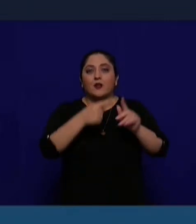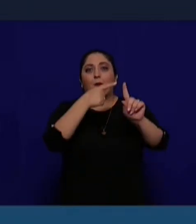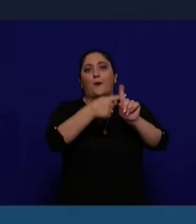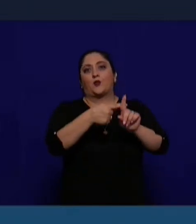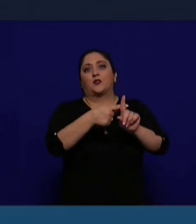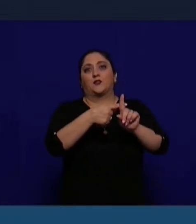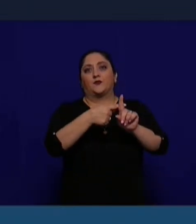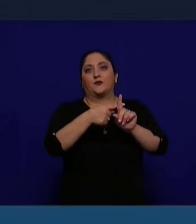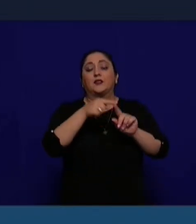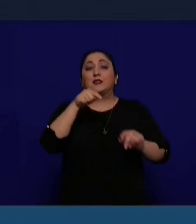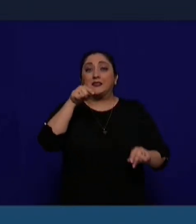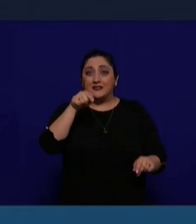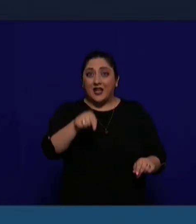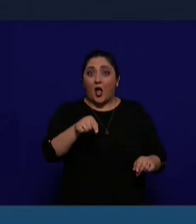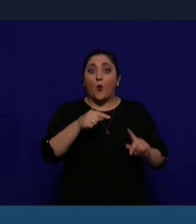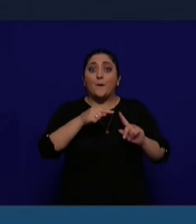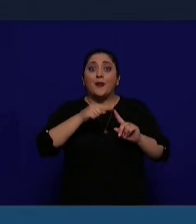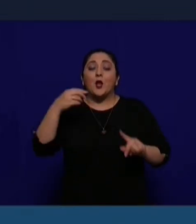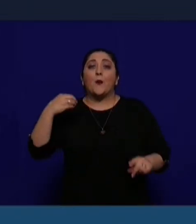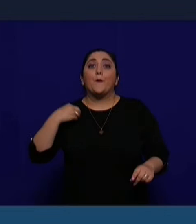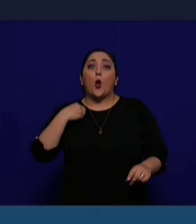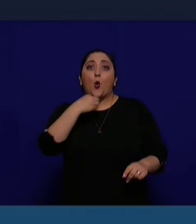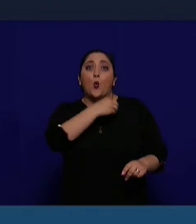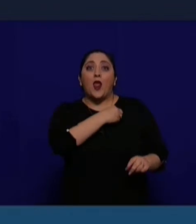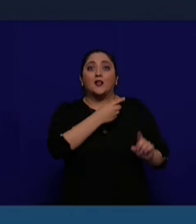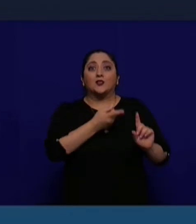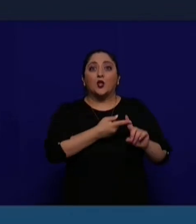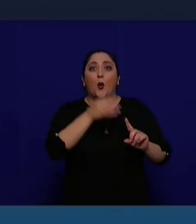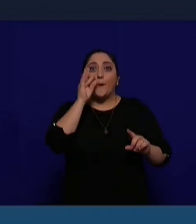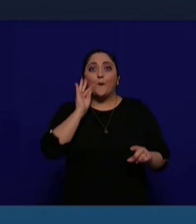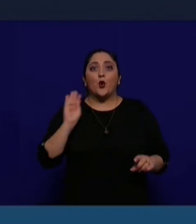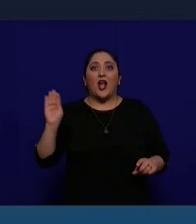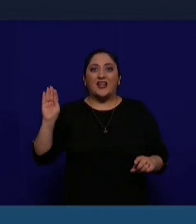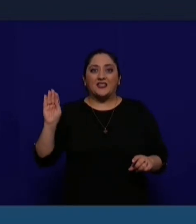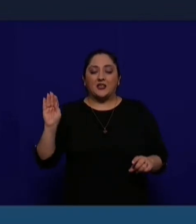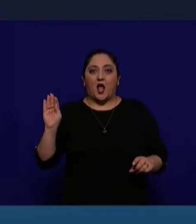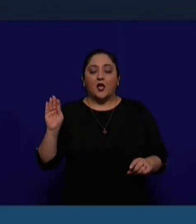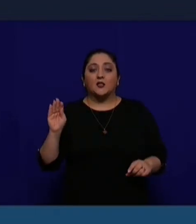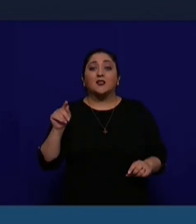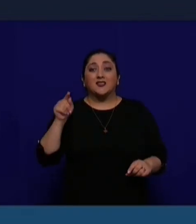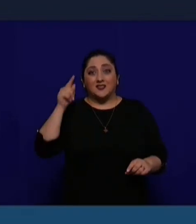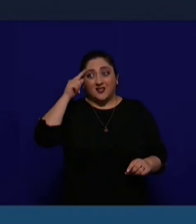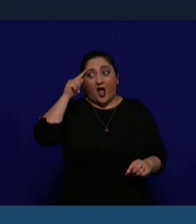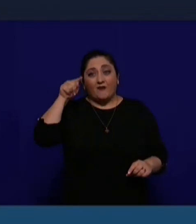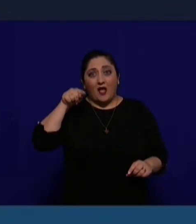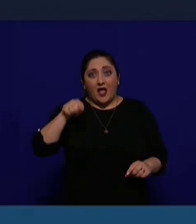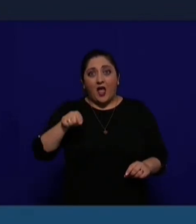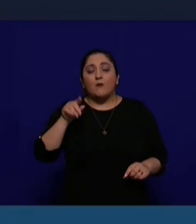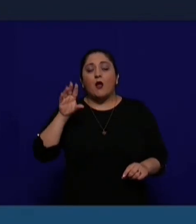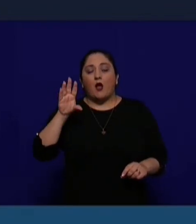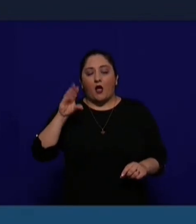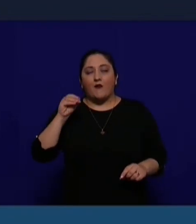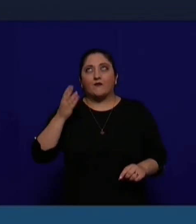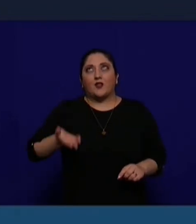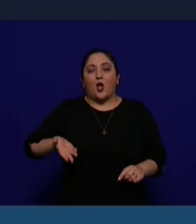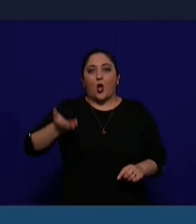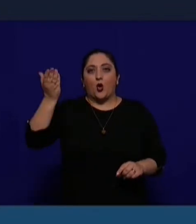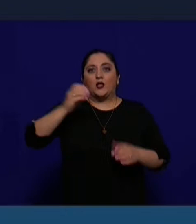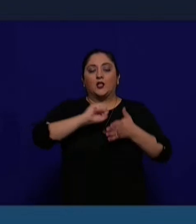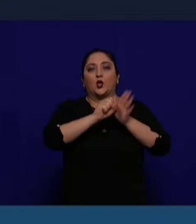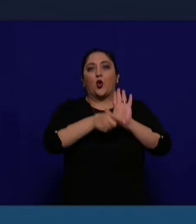Infatti dawn ġew minn Poland u mill-Bulgarija. Nafu li dawn il-pajjiżi hemmhekk għandhom rata għolja ta'